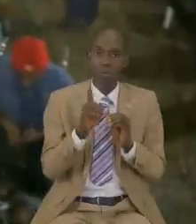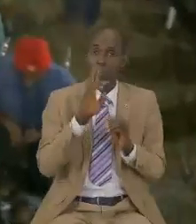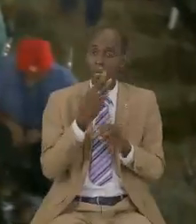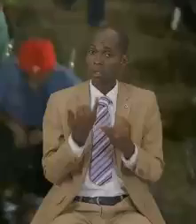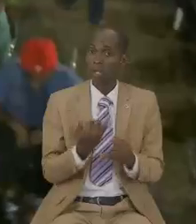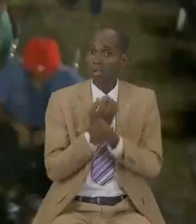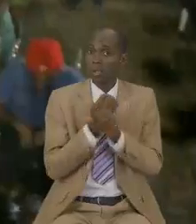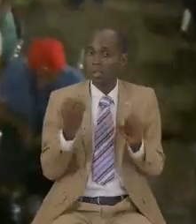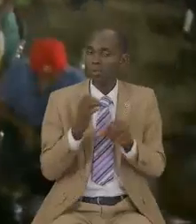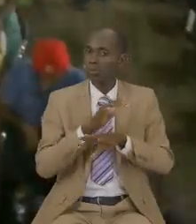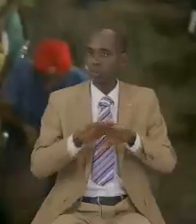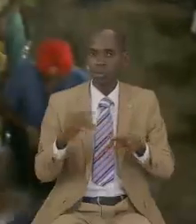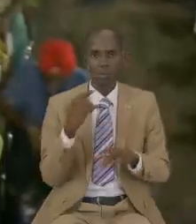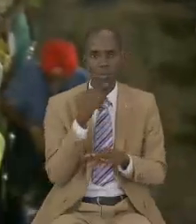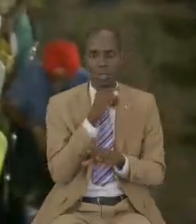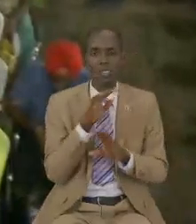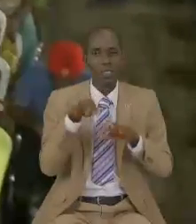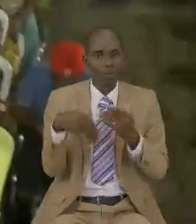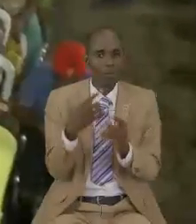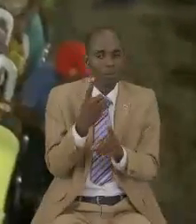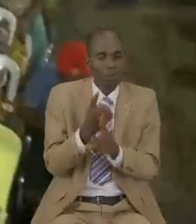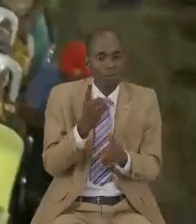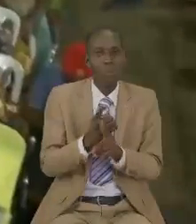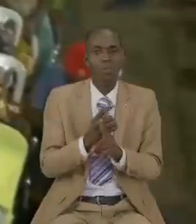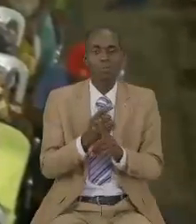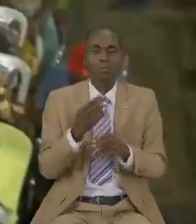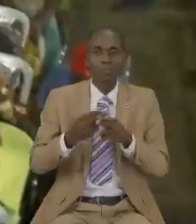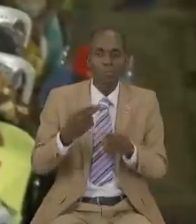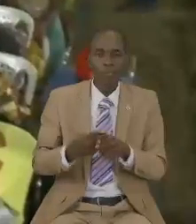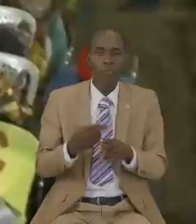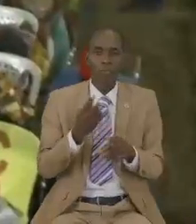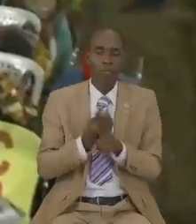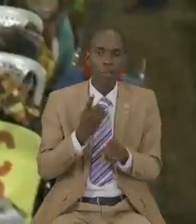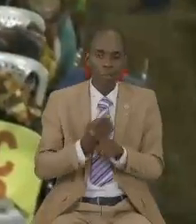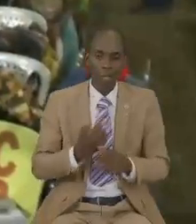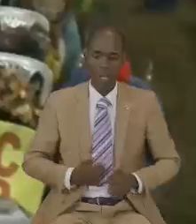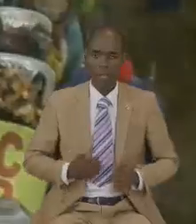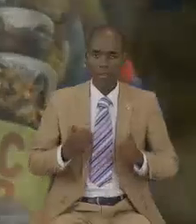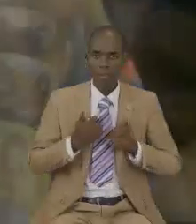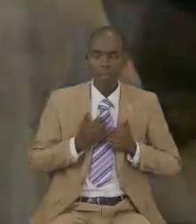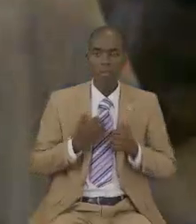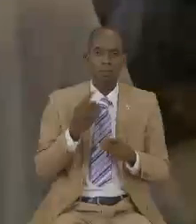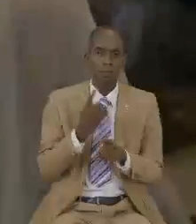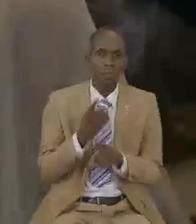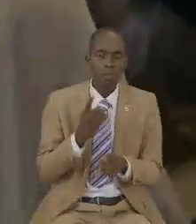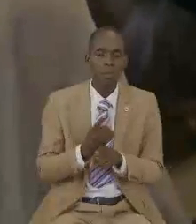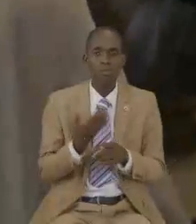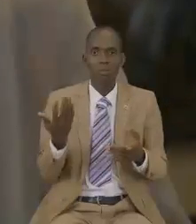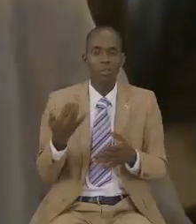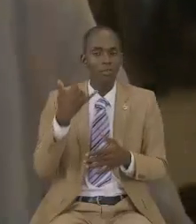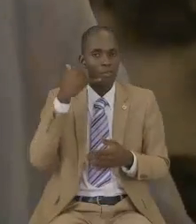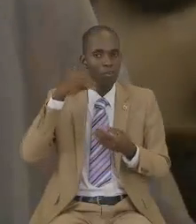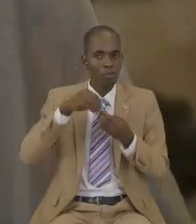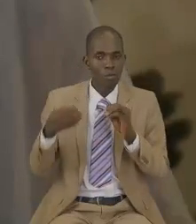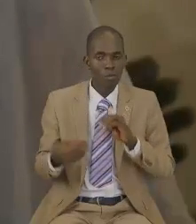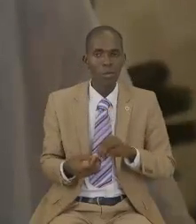I plead with you, just move inside, raise up your hand so we can see you and attend